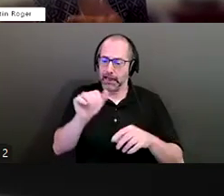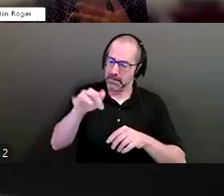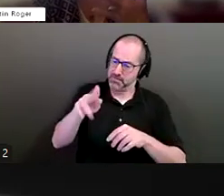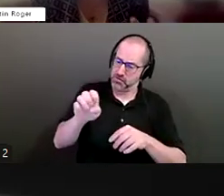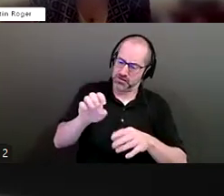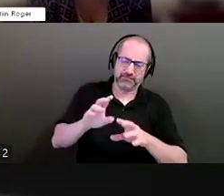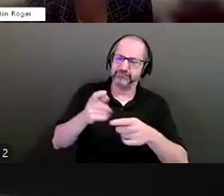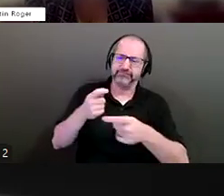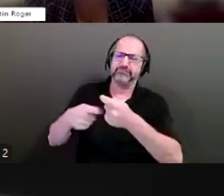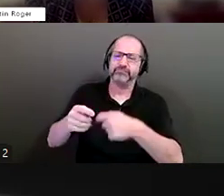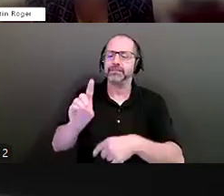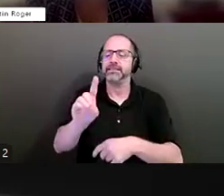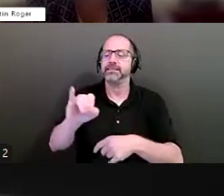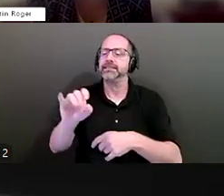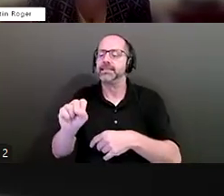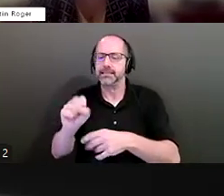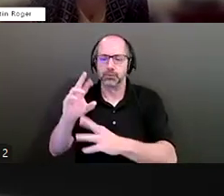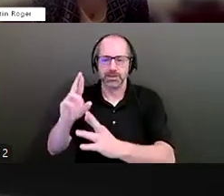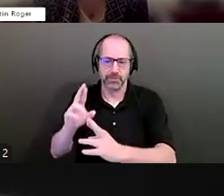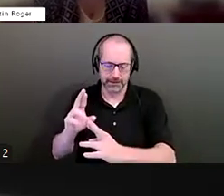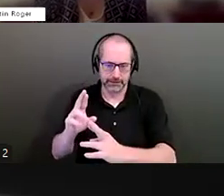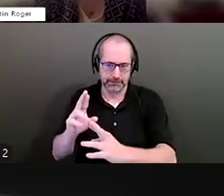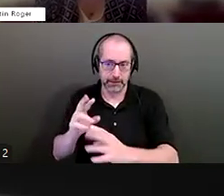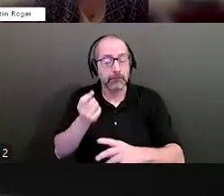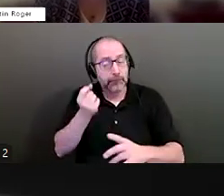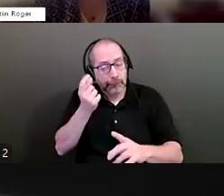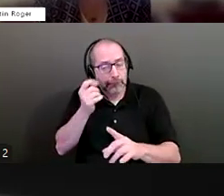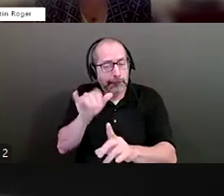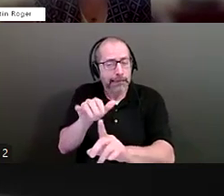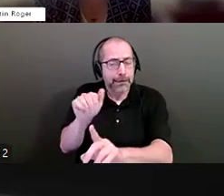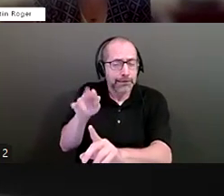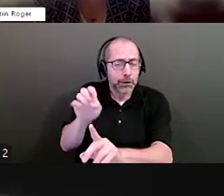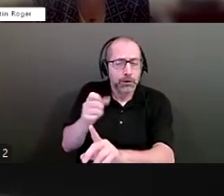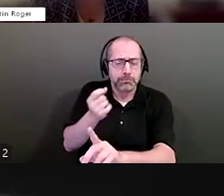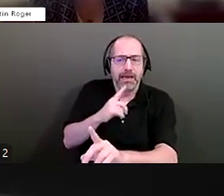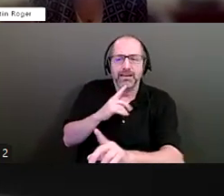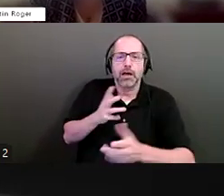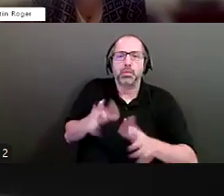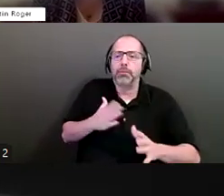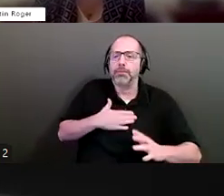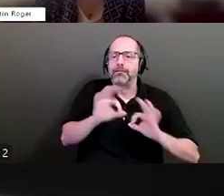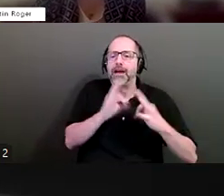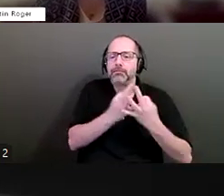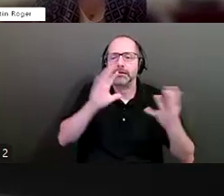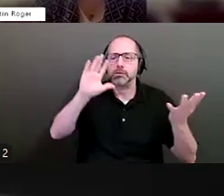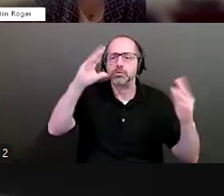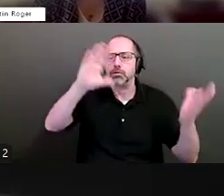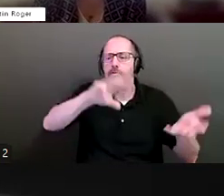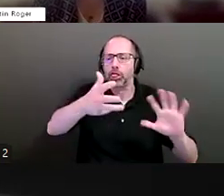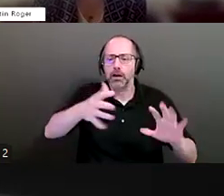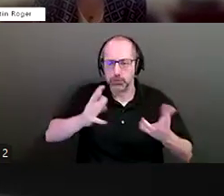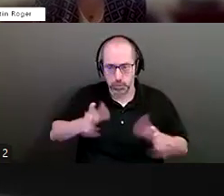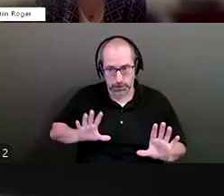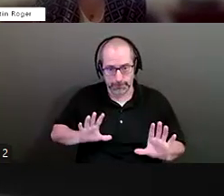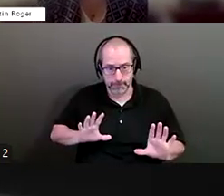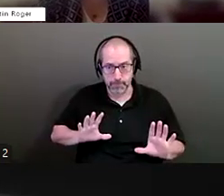but he did understand it was abuse. He didn't want to bring trouble into his family's life. So there might be a